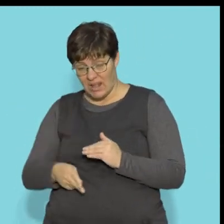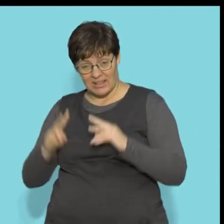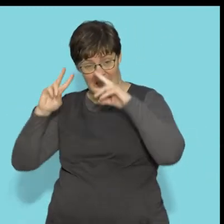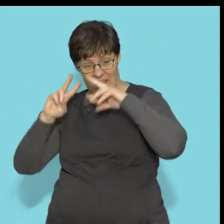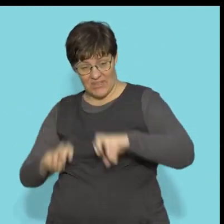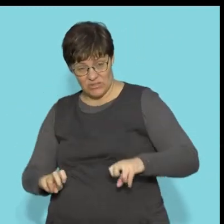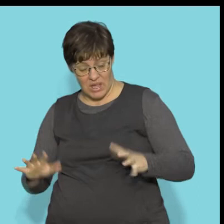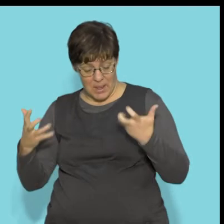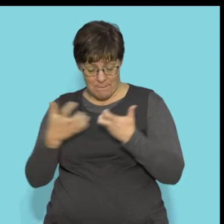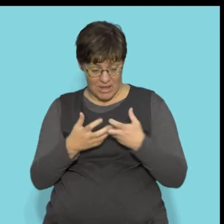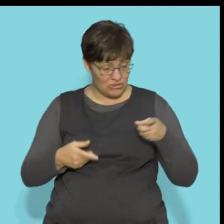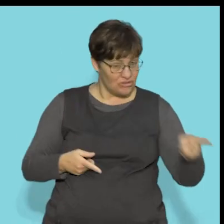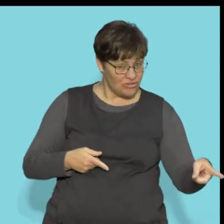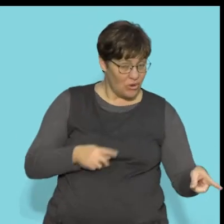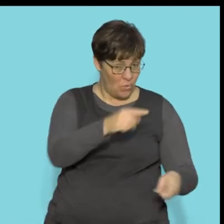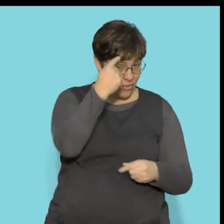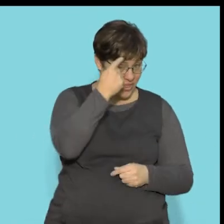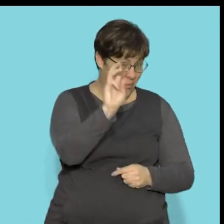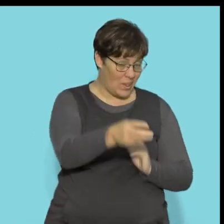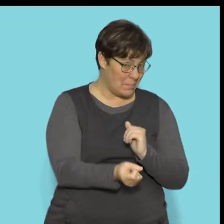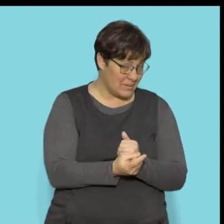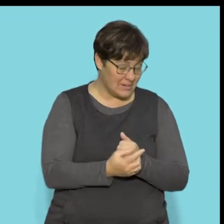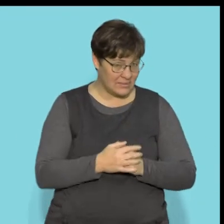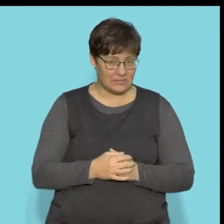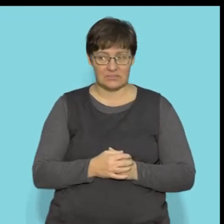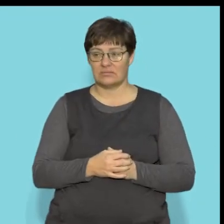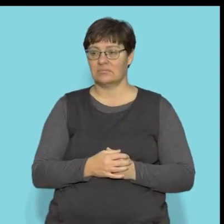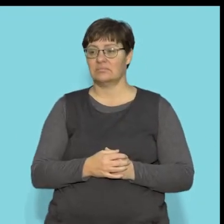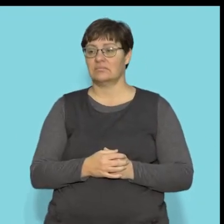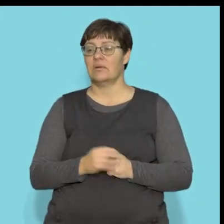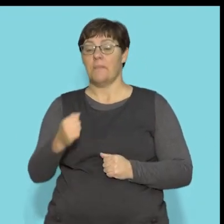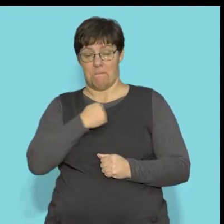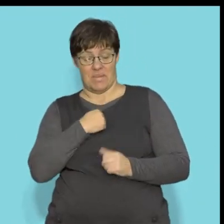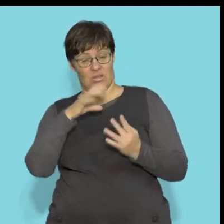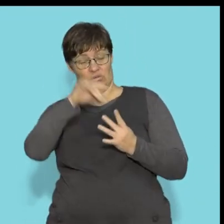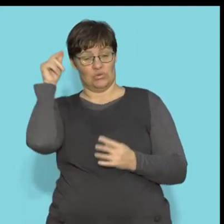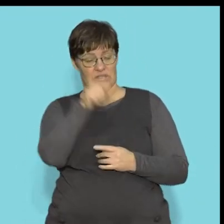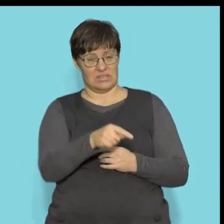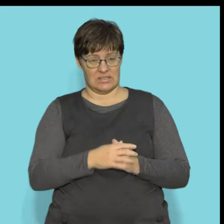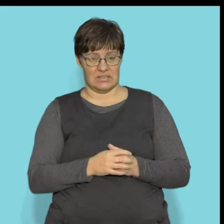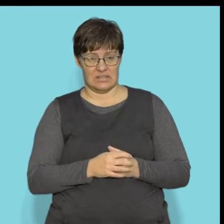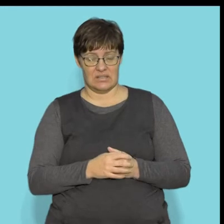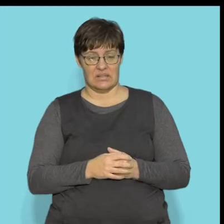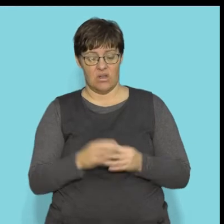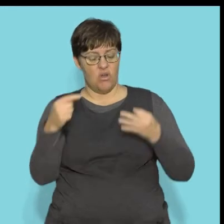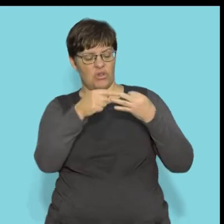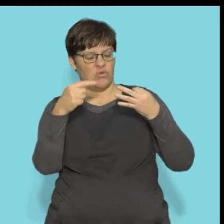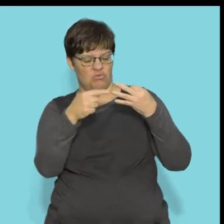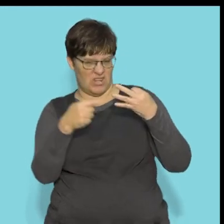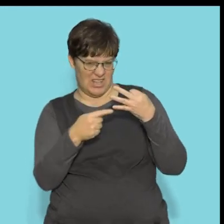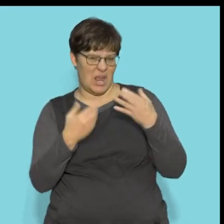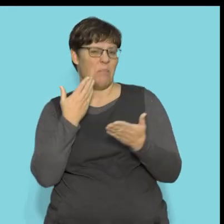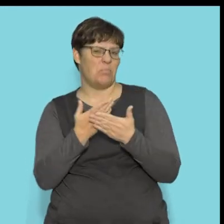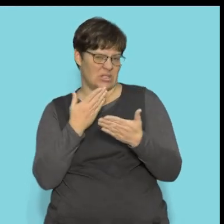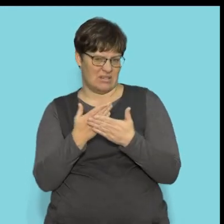this investigation support your hypothesis? So we said that there were 3